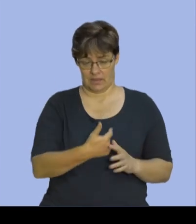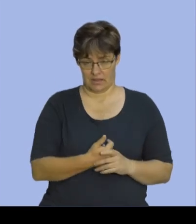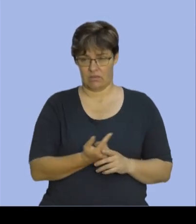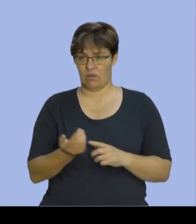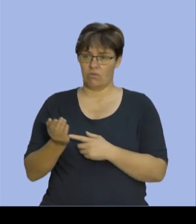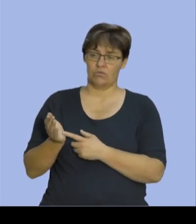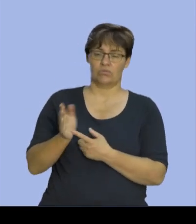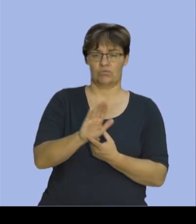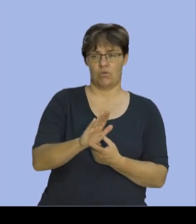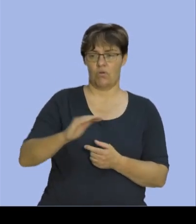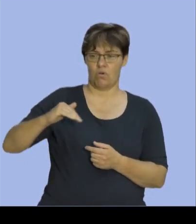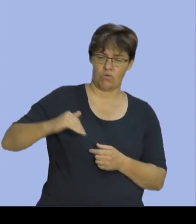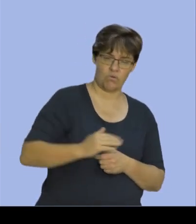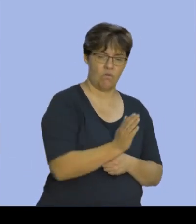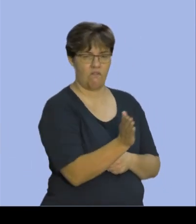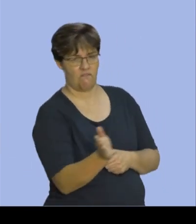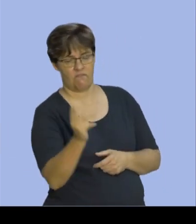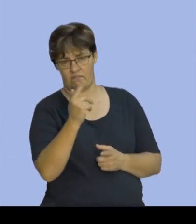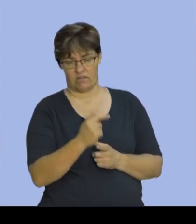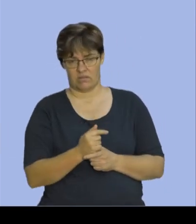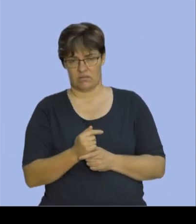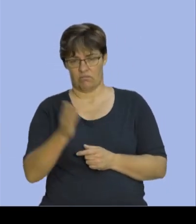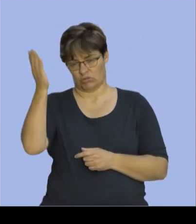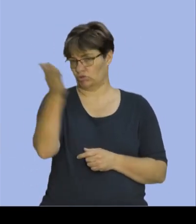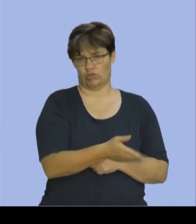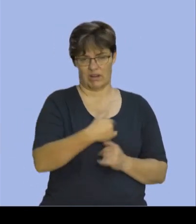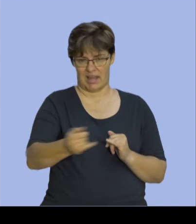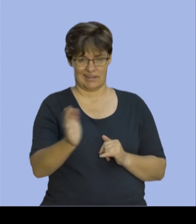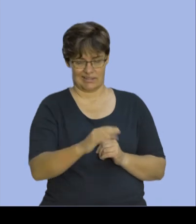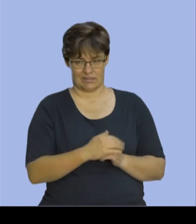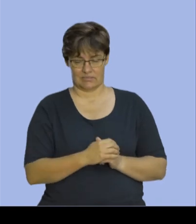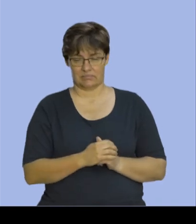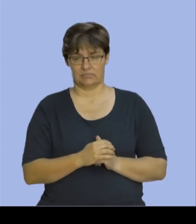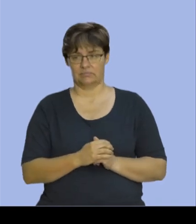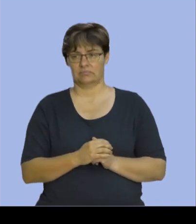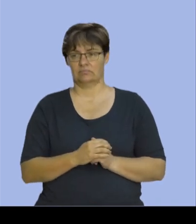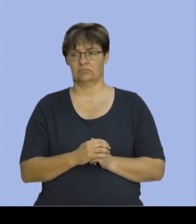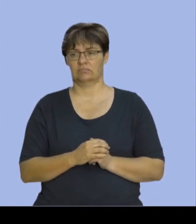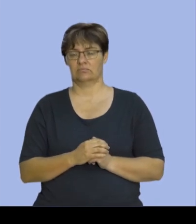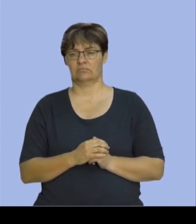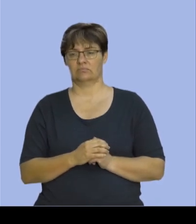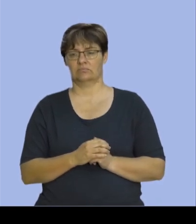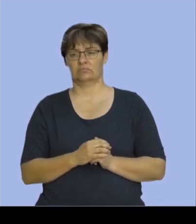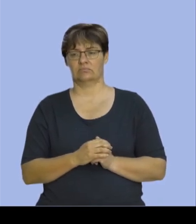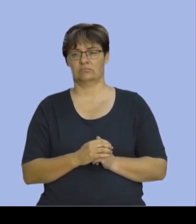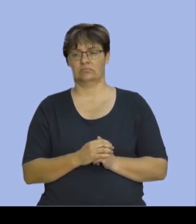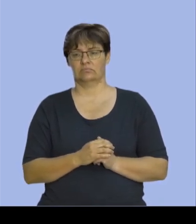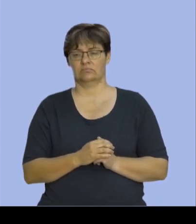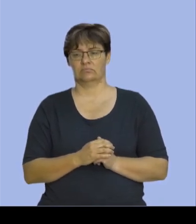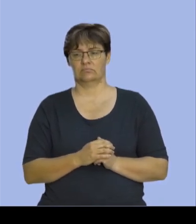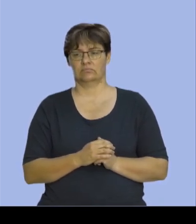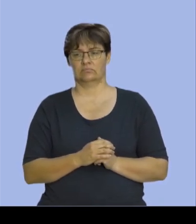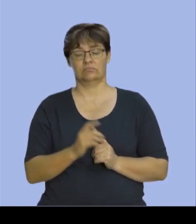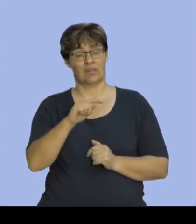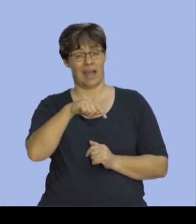it is curving and not straight like mine. Now, the other graph